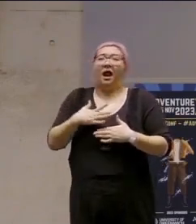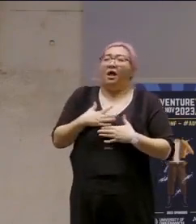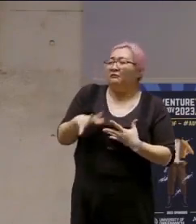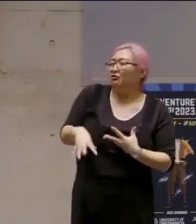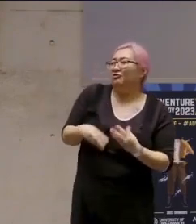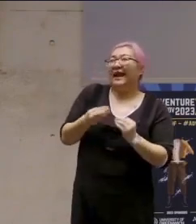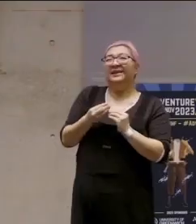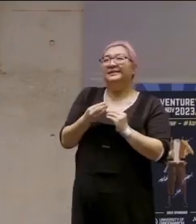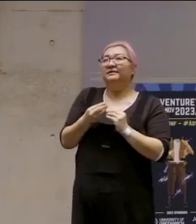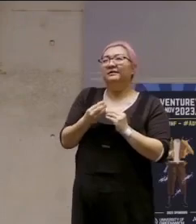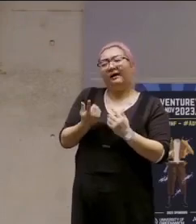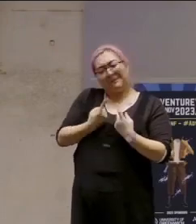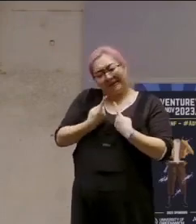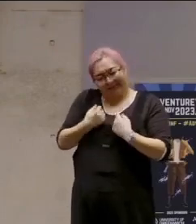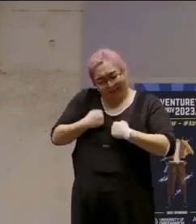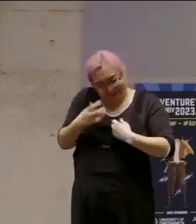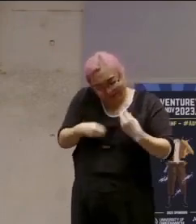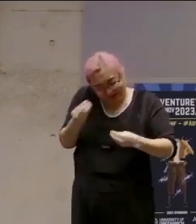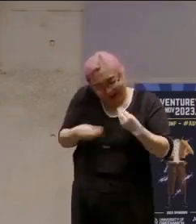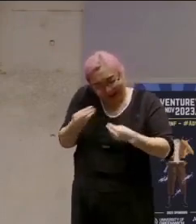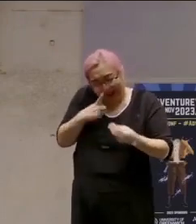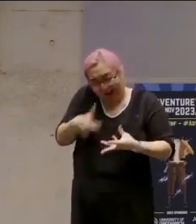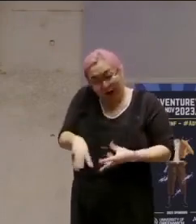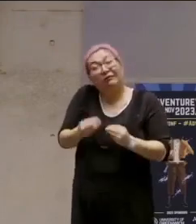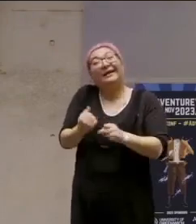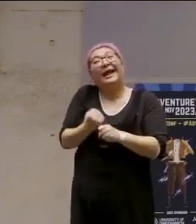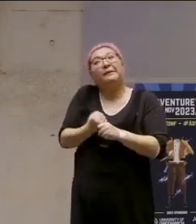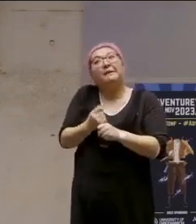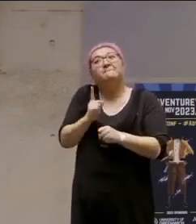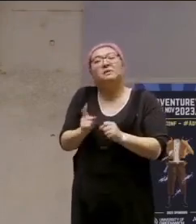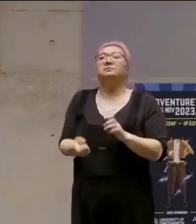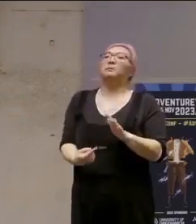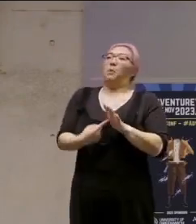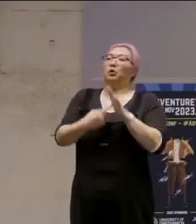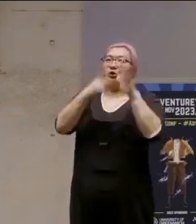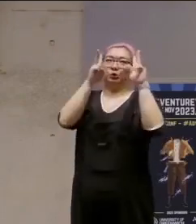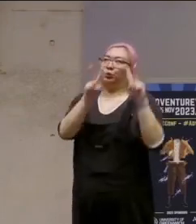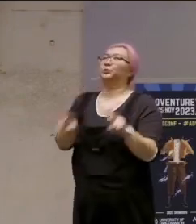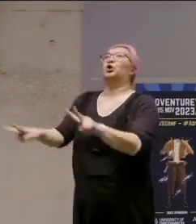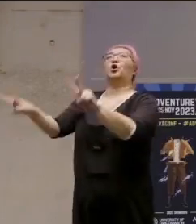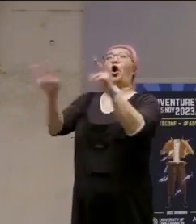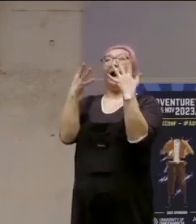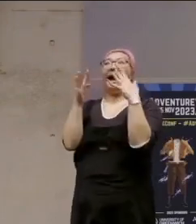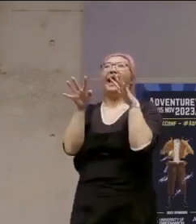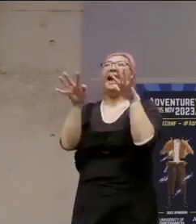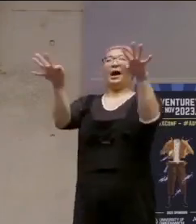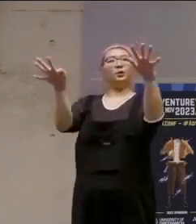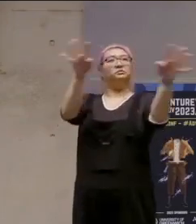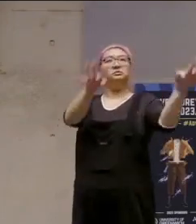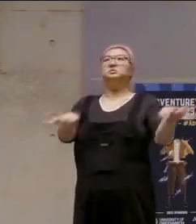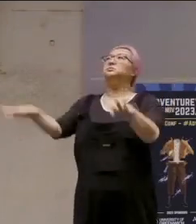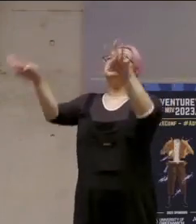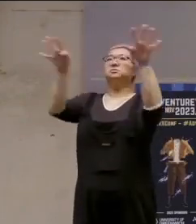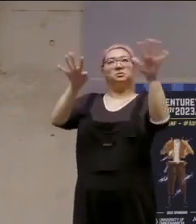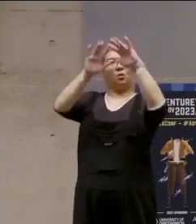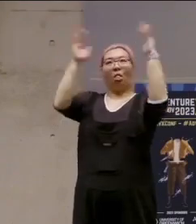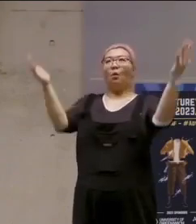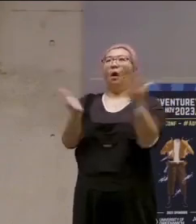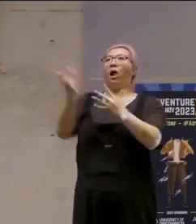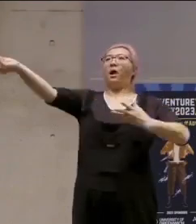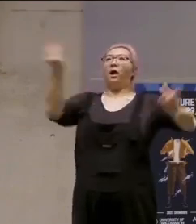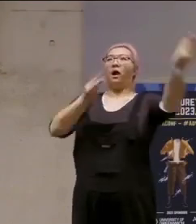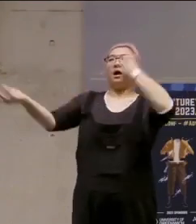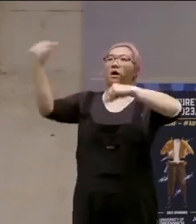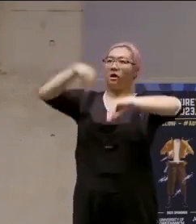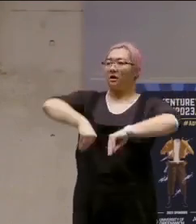seeing what's around you and using that. I didn't get to bring this up in terms of voice actors just a bit earlier, but also I